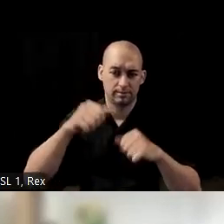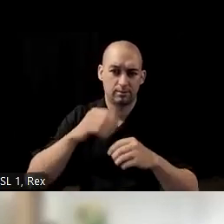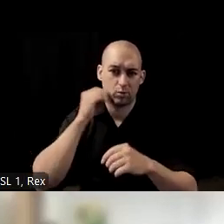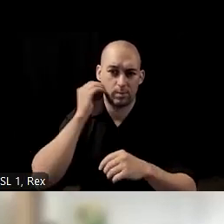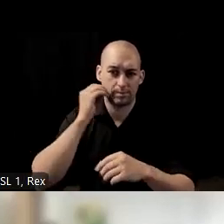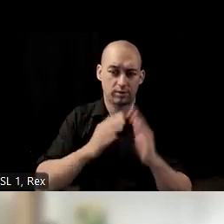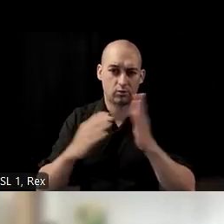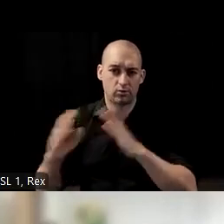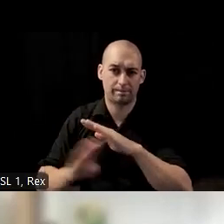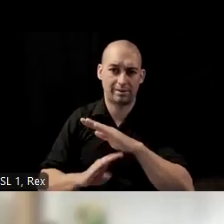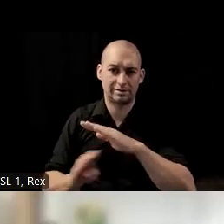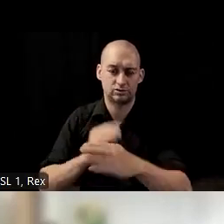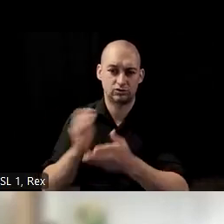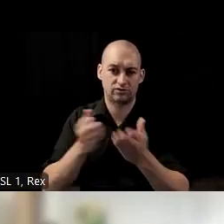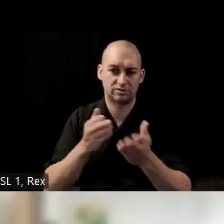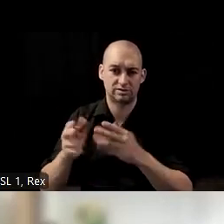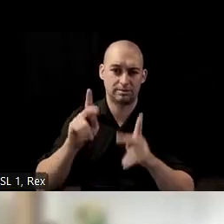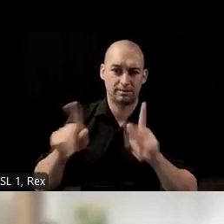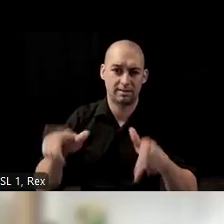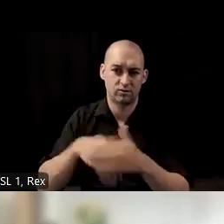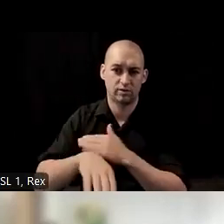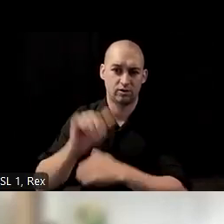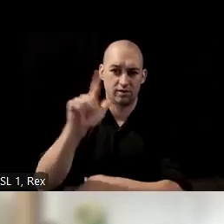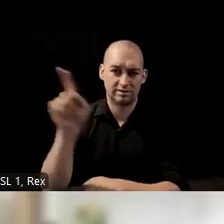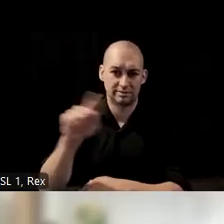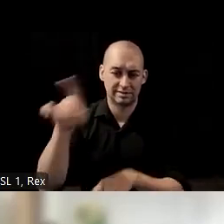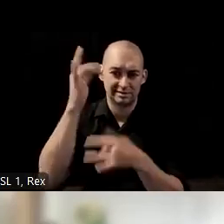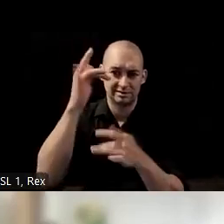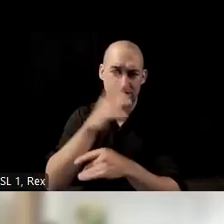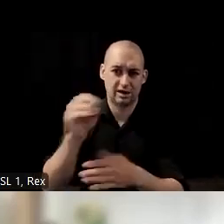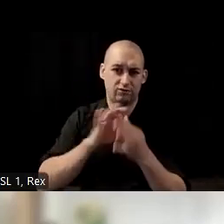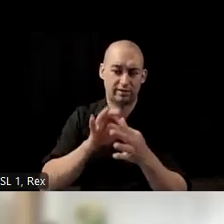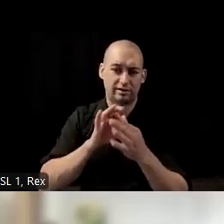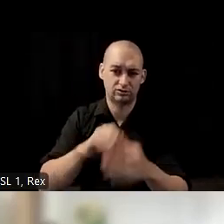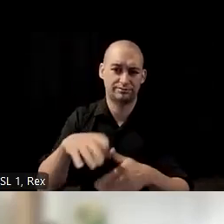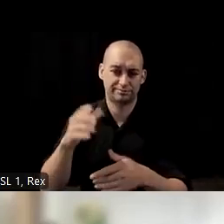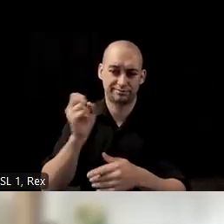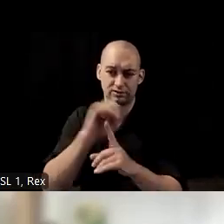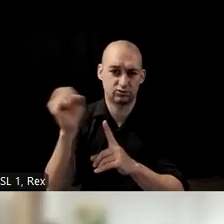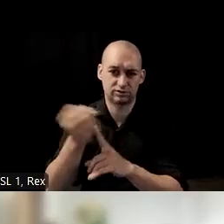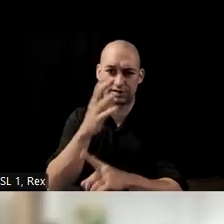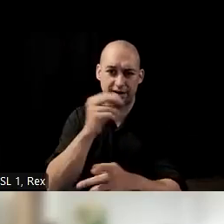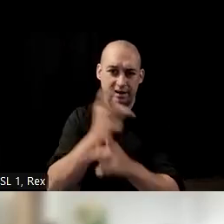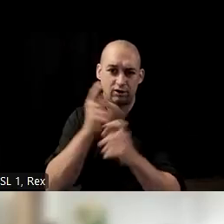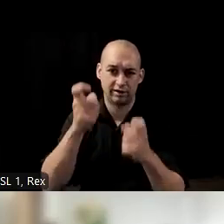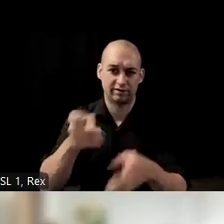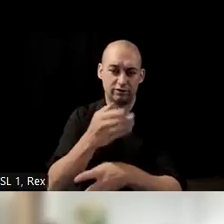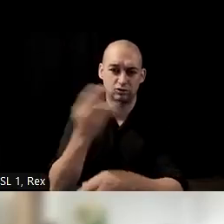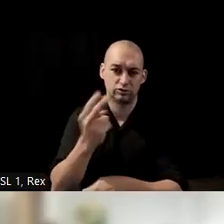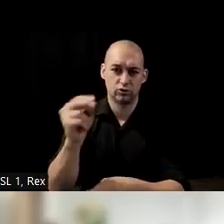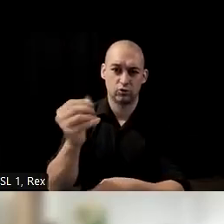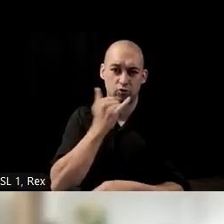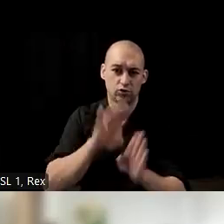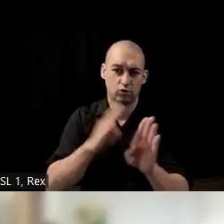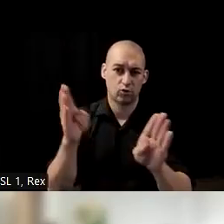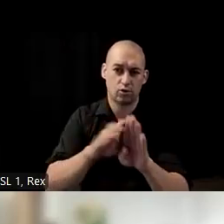community-based services system for people living with Alzheimer's disease and related conditions and their caregivers using a no wrong door approach.